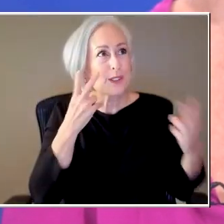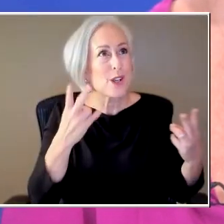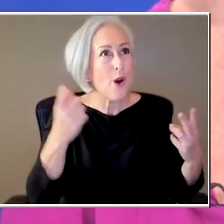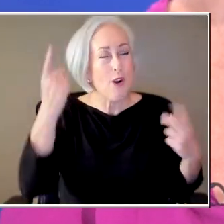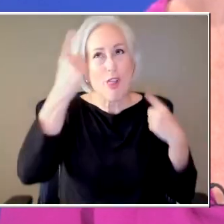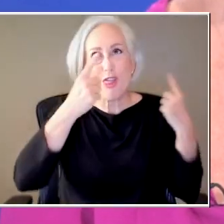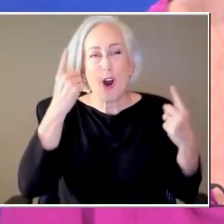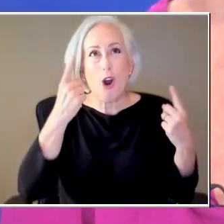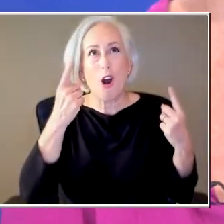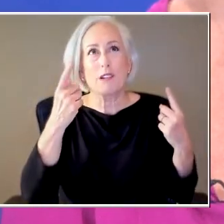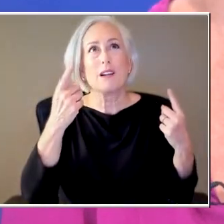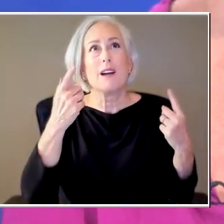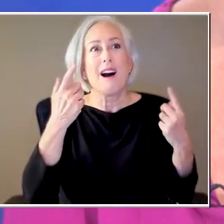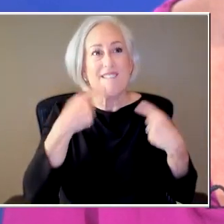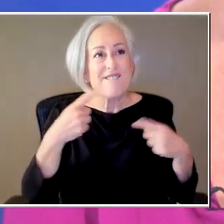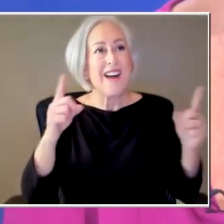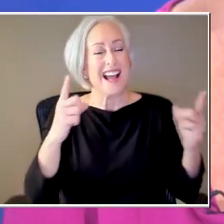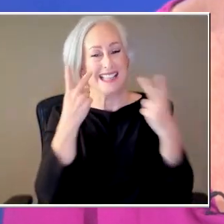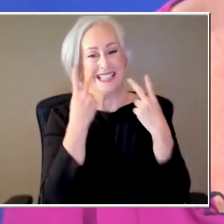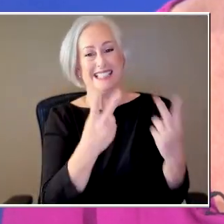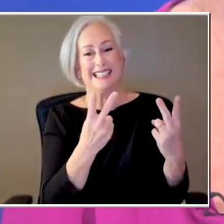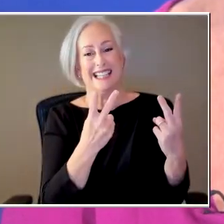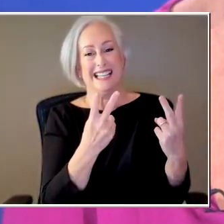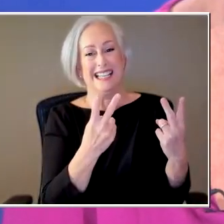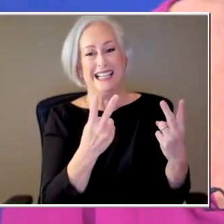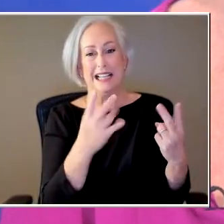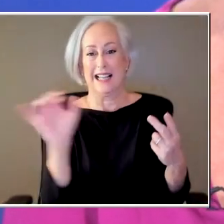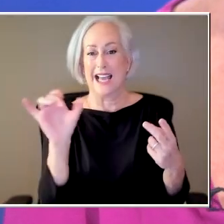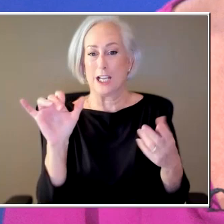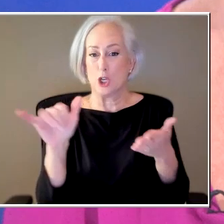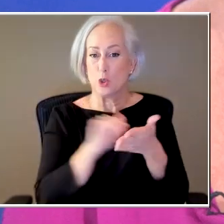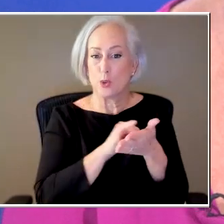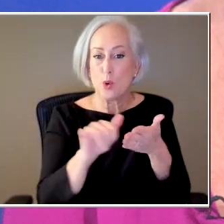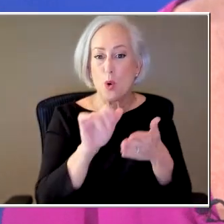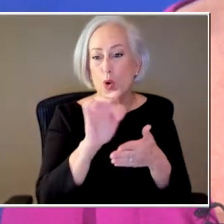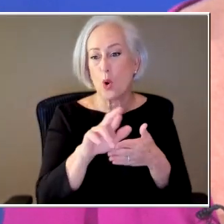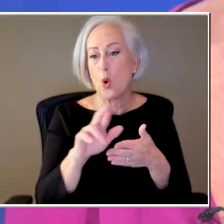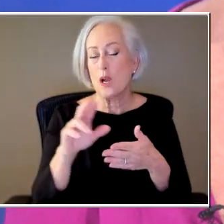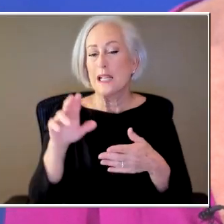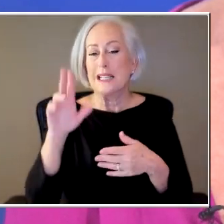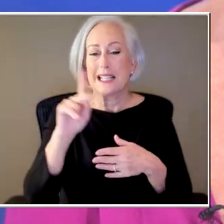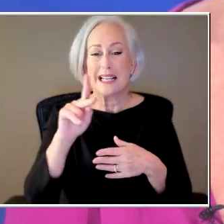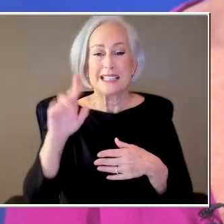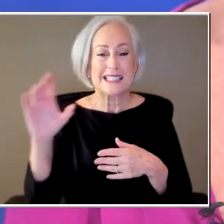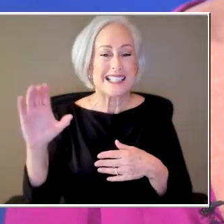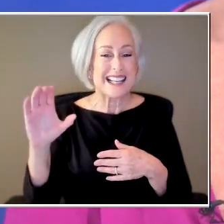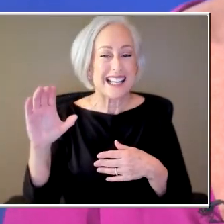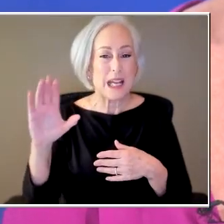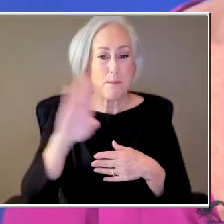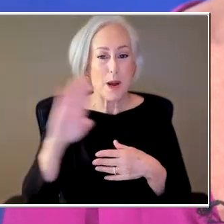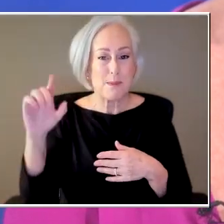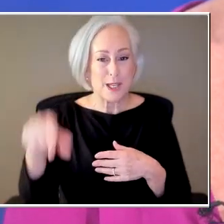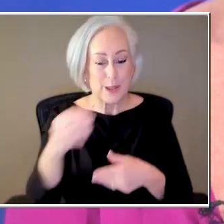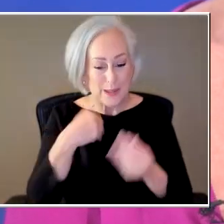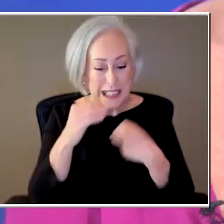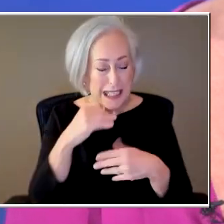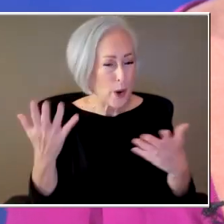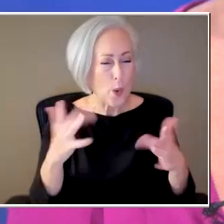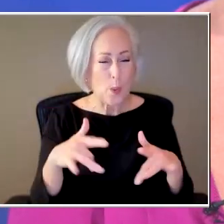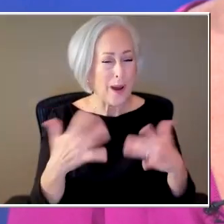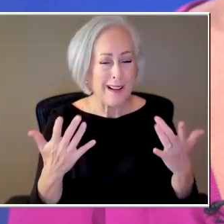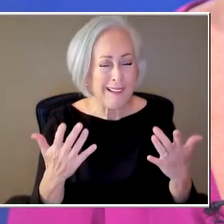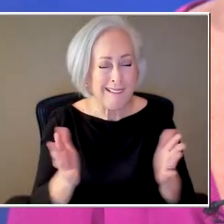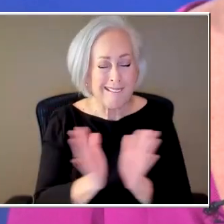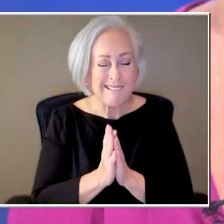you finally got to see in New York City, or did you try some Kansas City barbecue, or what was like, what was the